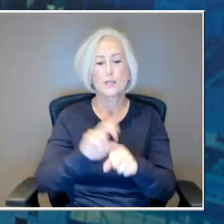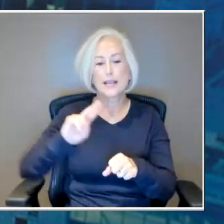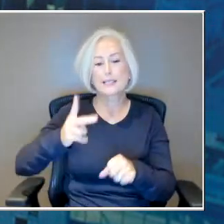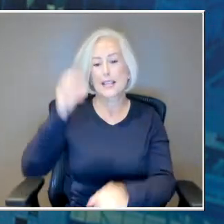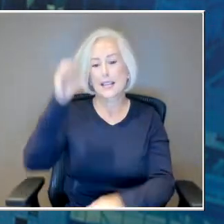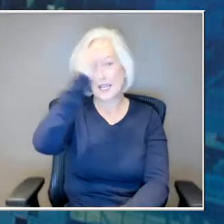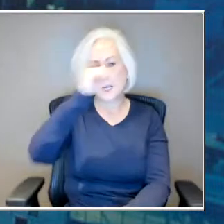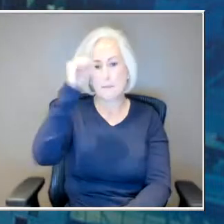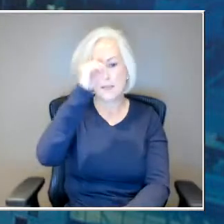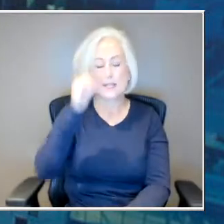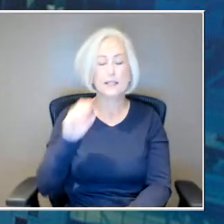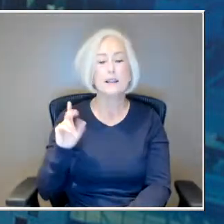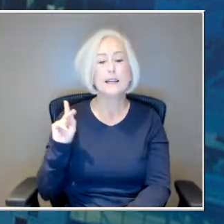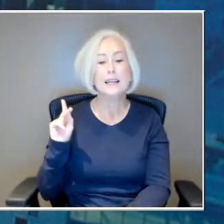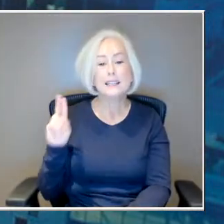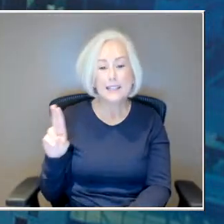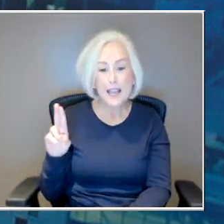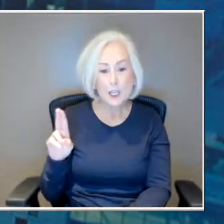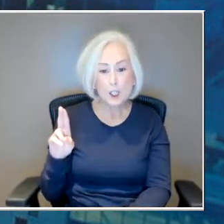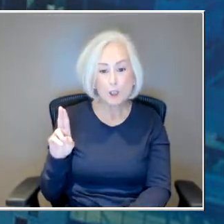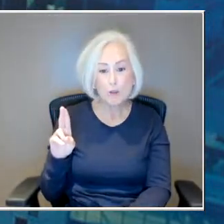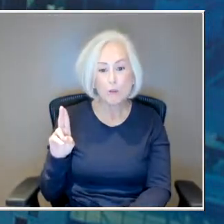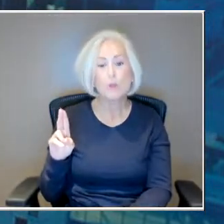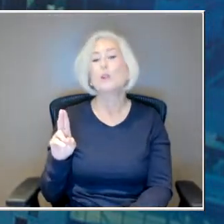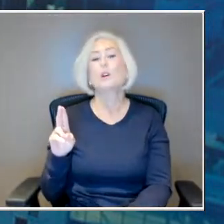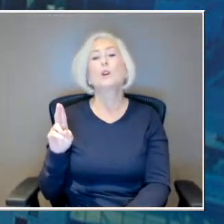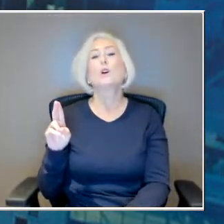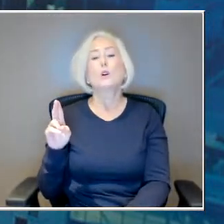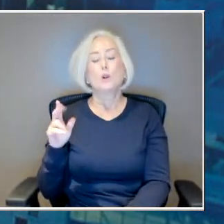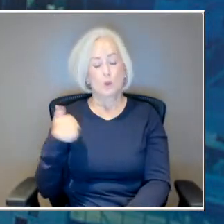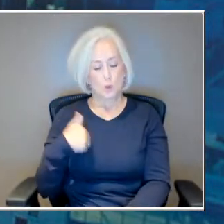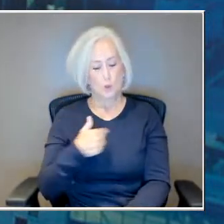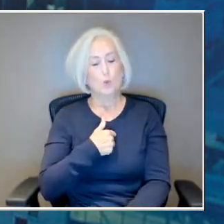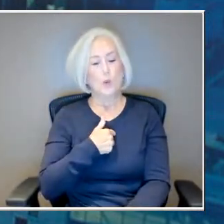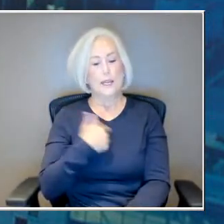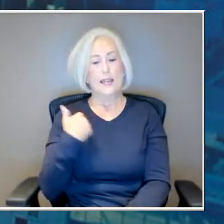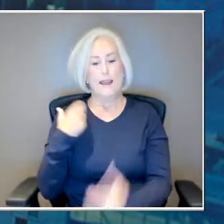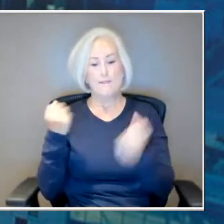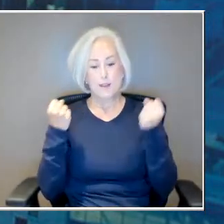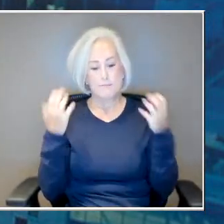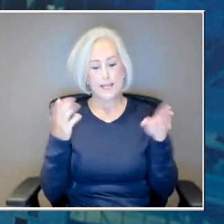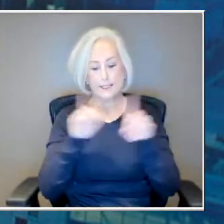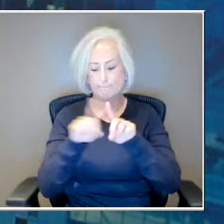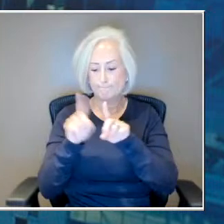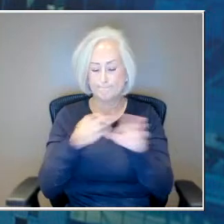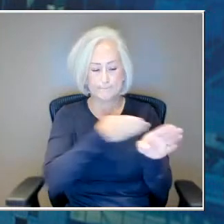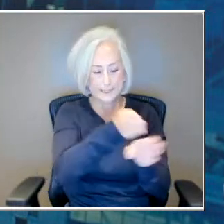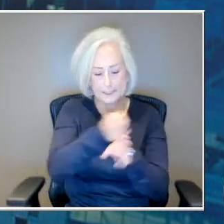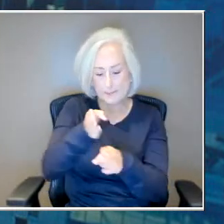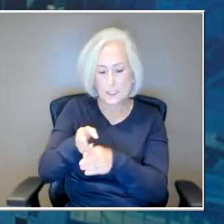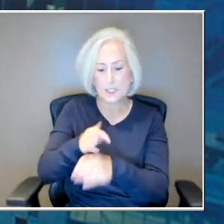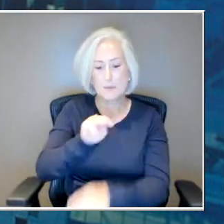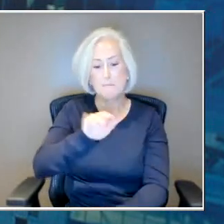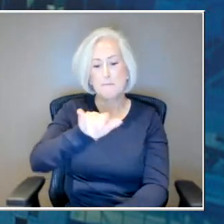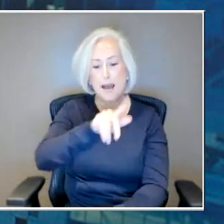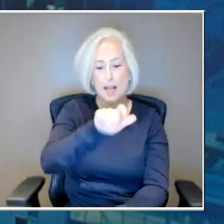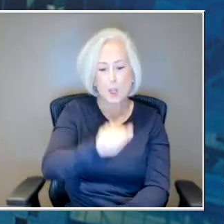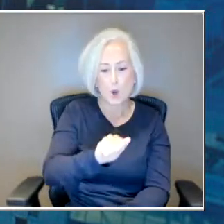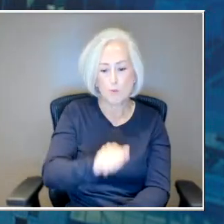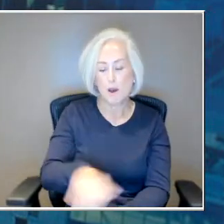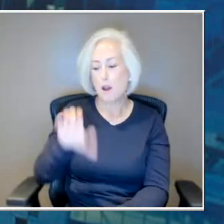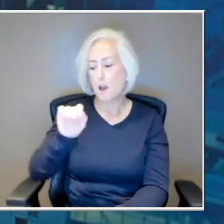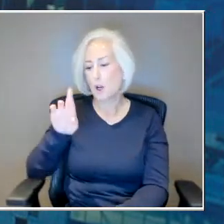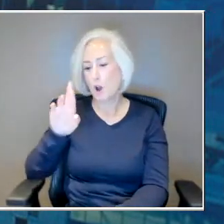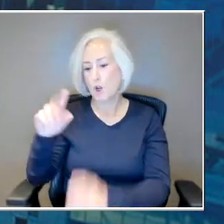we really, as a plasma cell disorder director, we have many specialists in myeloma and CAR-T, and we're happy always to answer